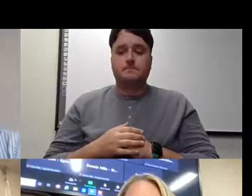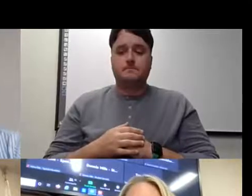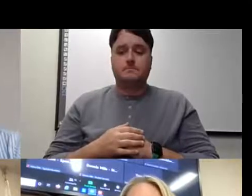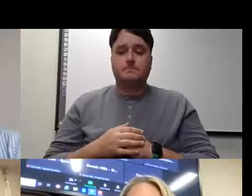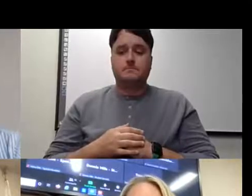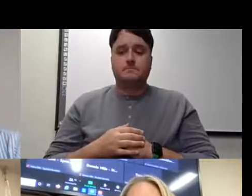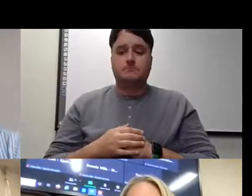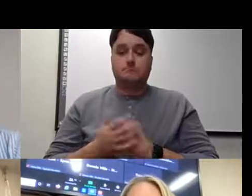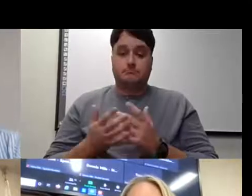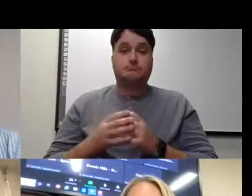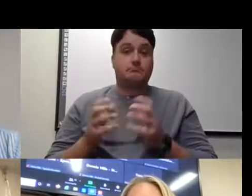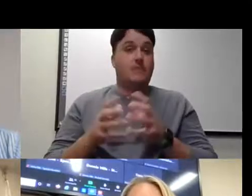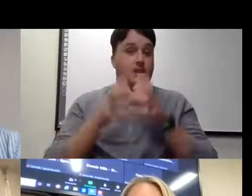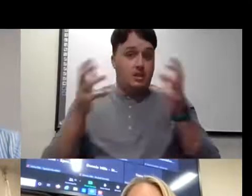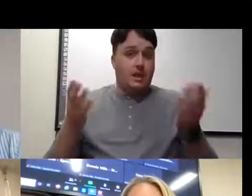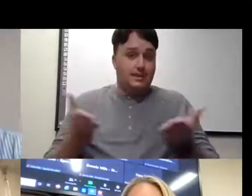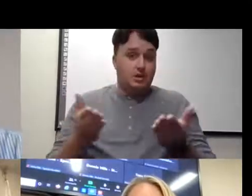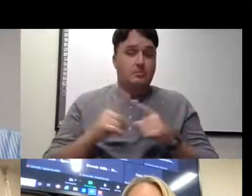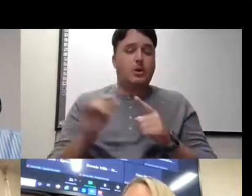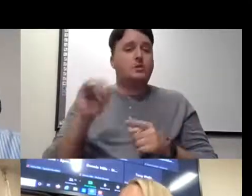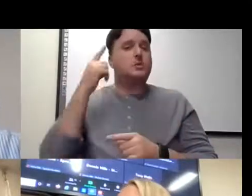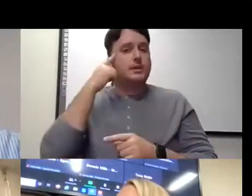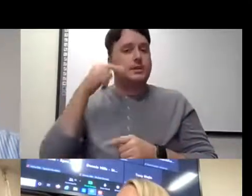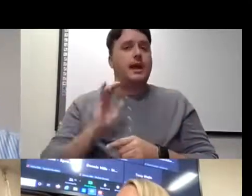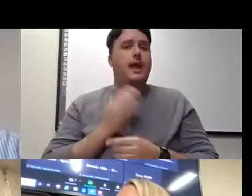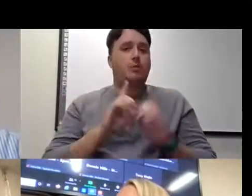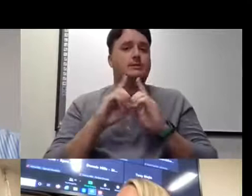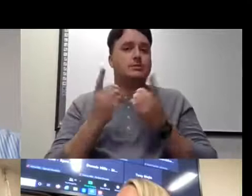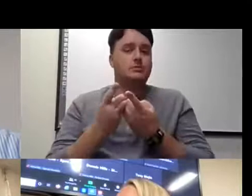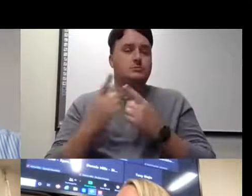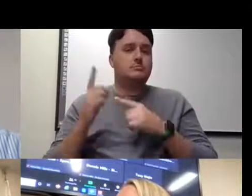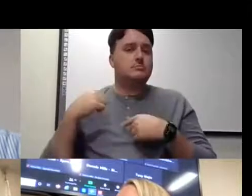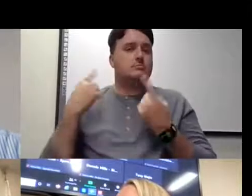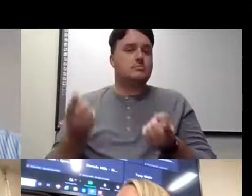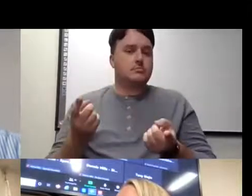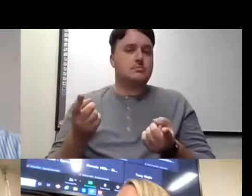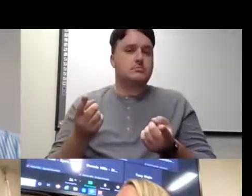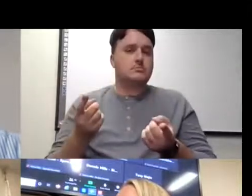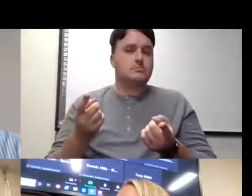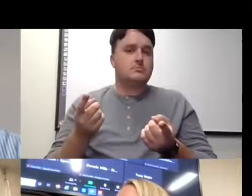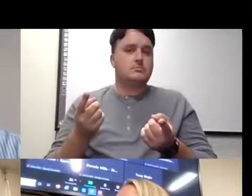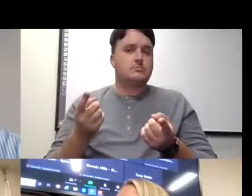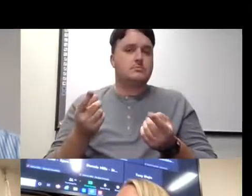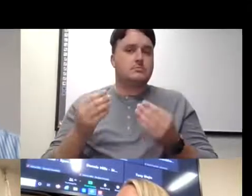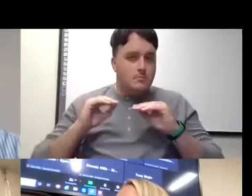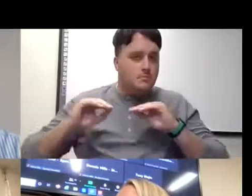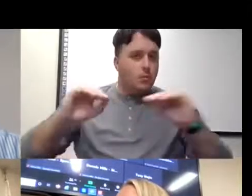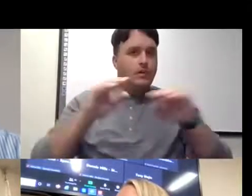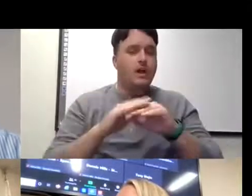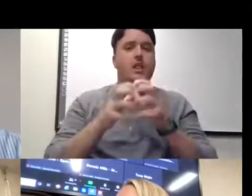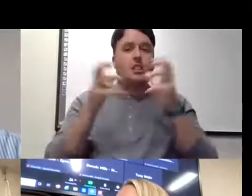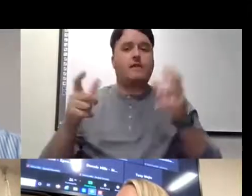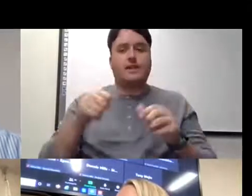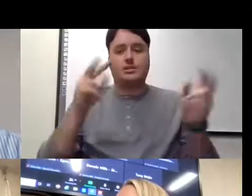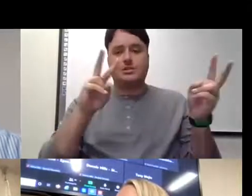Yeah, there's a lot here. There's a lot here, but I also think that, you know, our district has been making moves on a lot of these issues